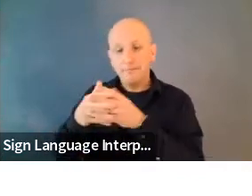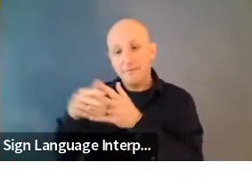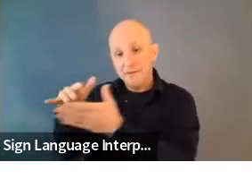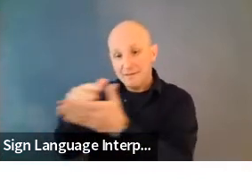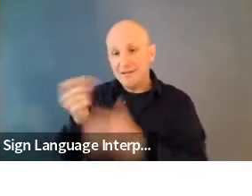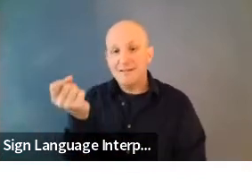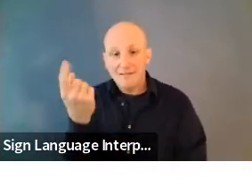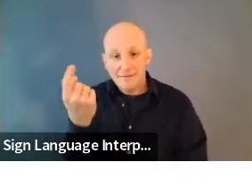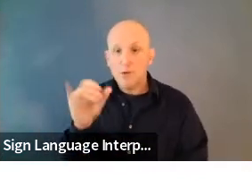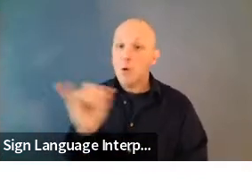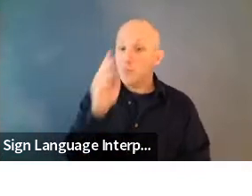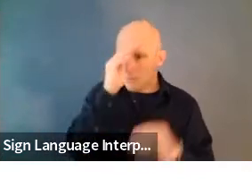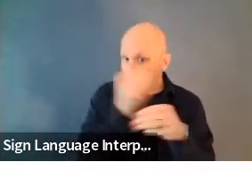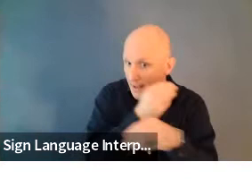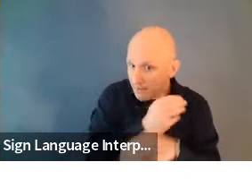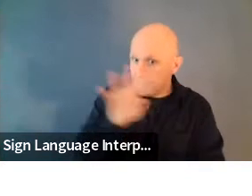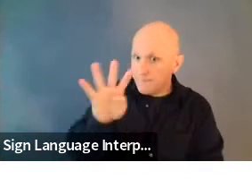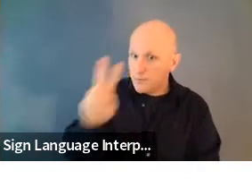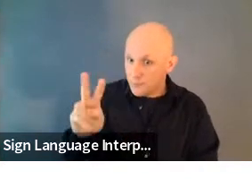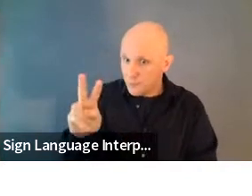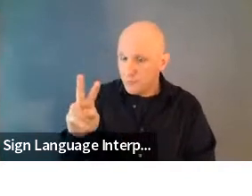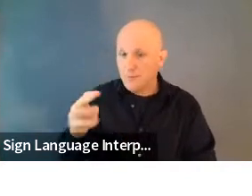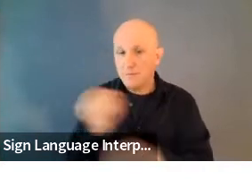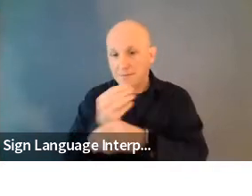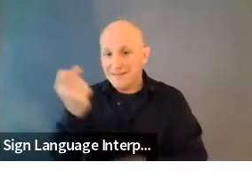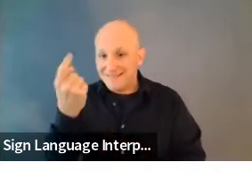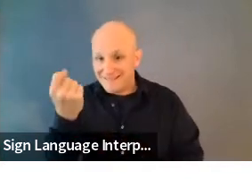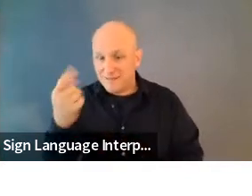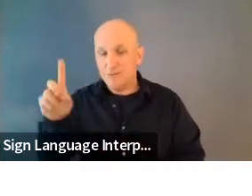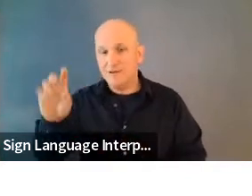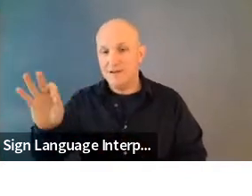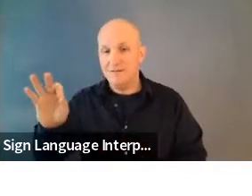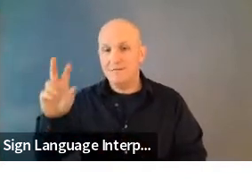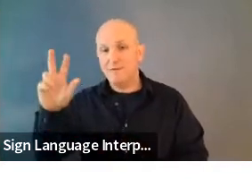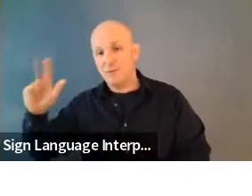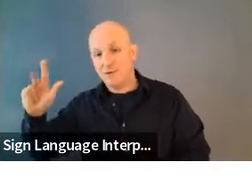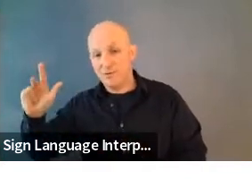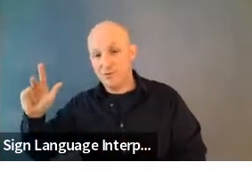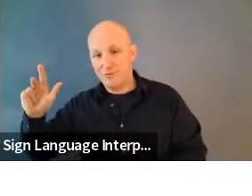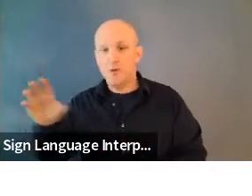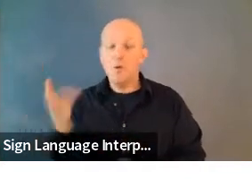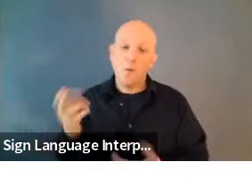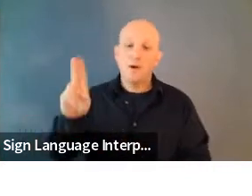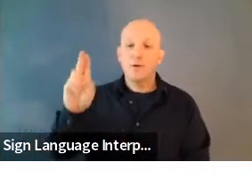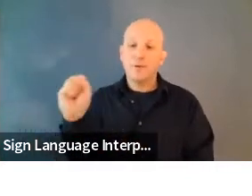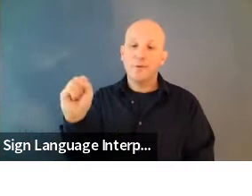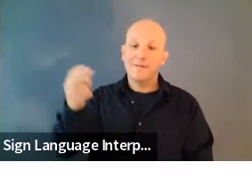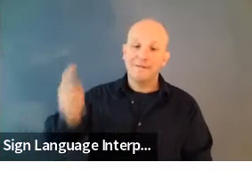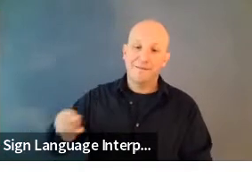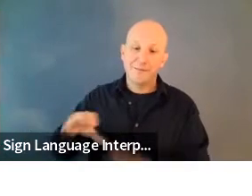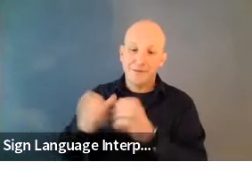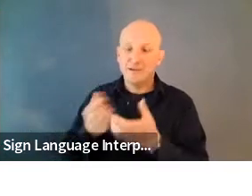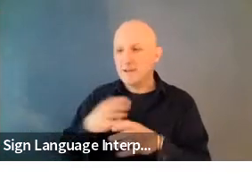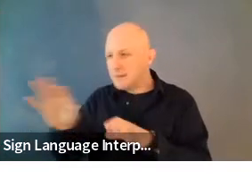between Math 42, Math 11, and DS 23, and a US History class, which they can choose between